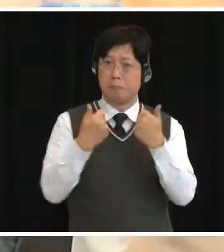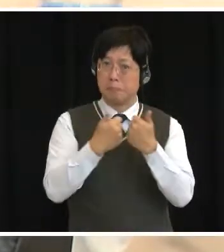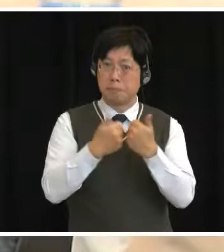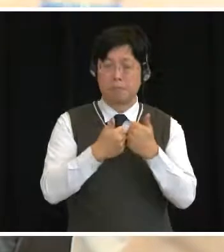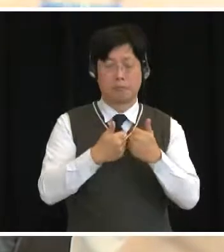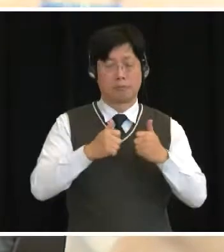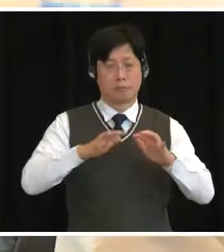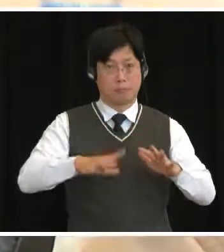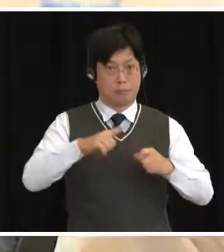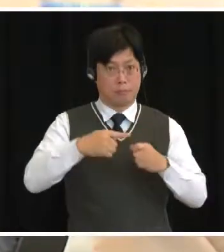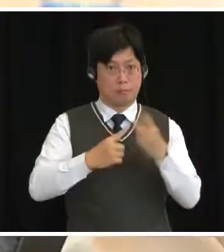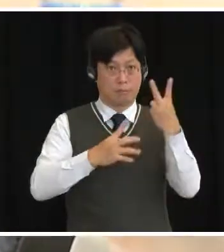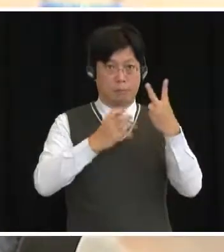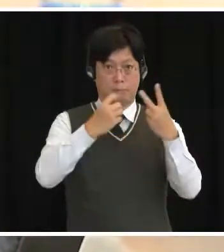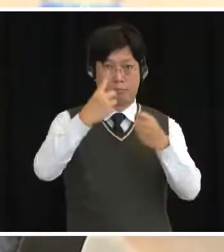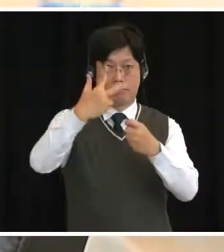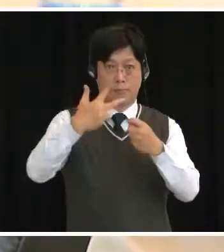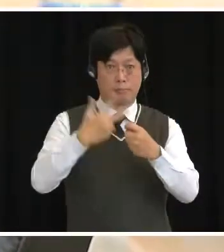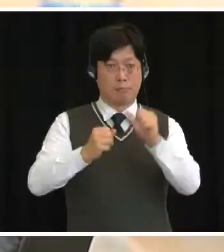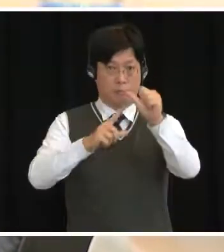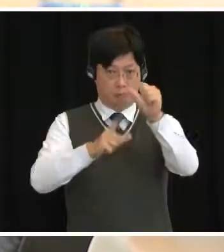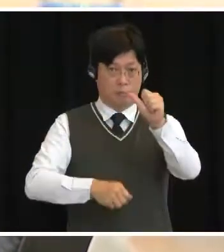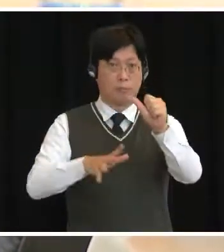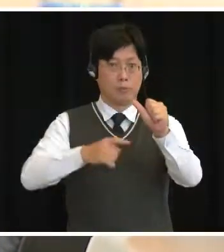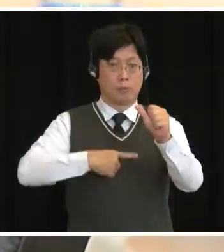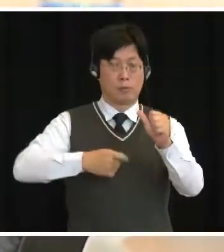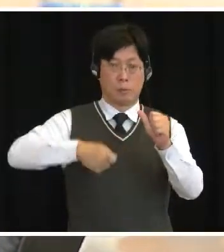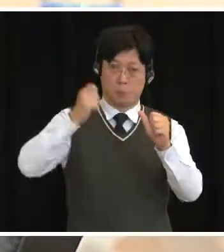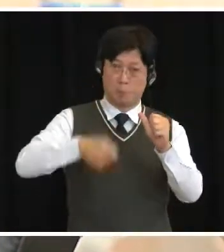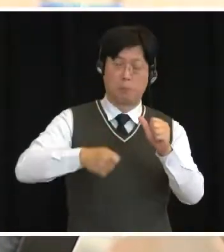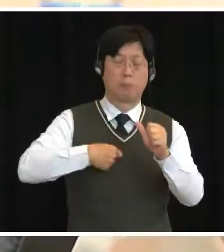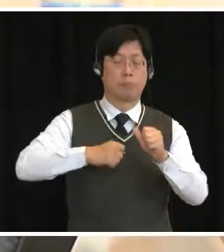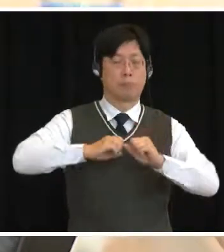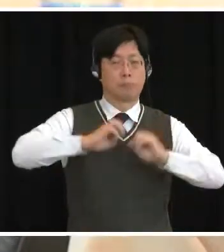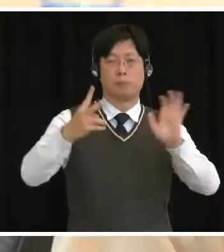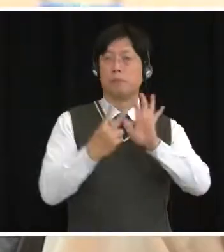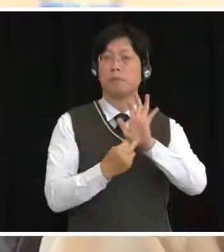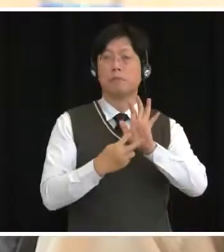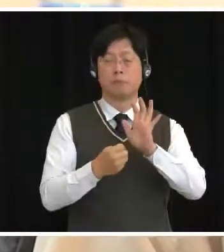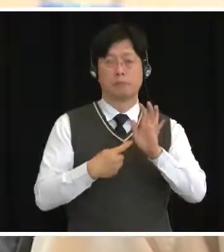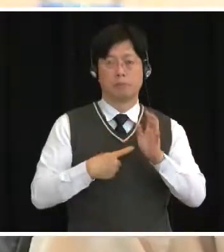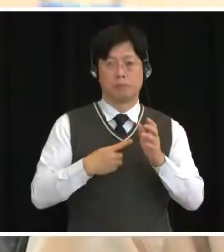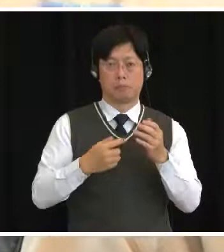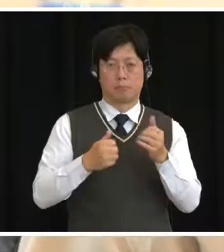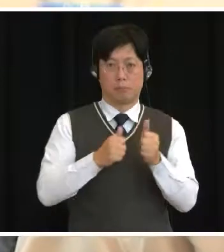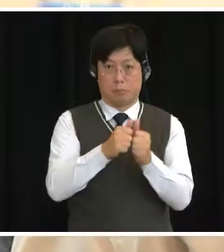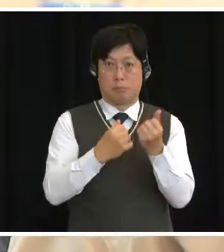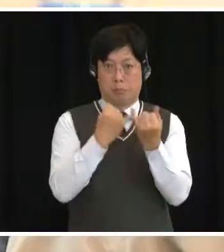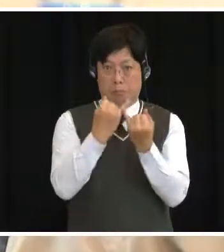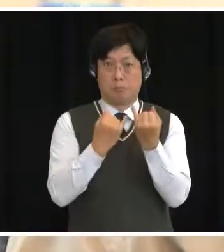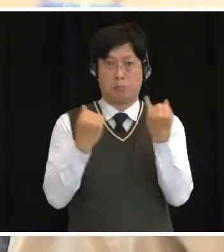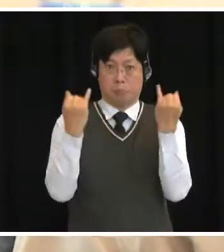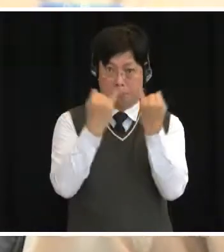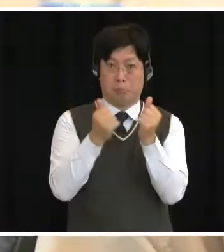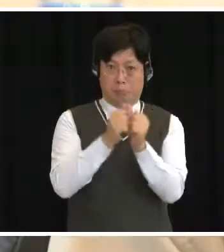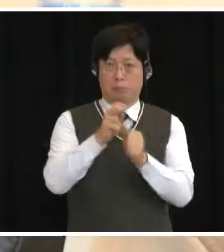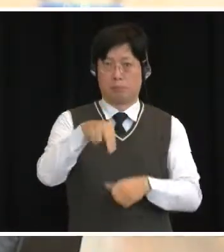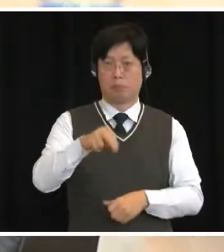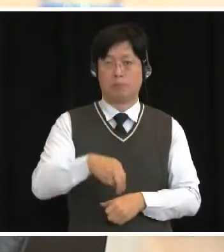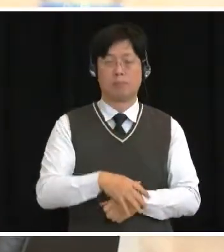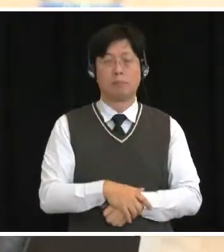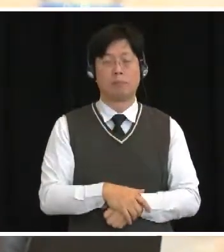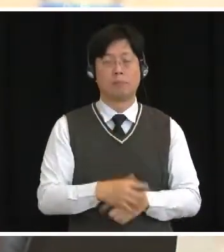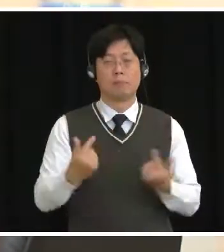touched upon the same-sex marriage issue. And the Grand Justices also made